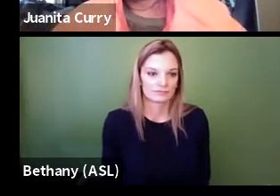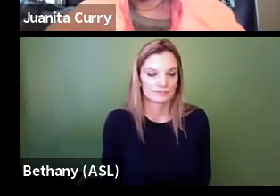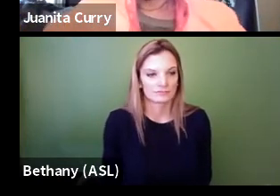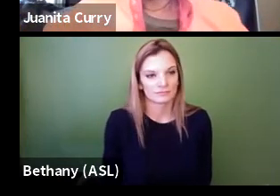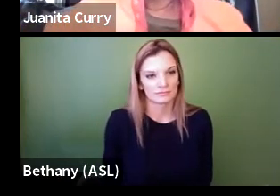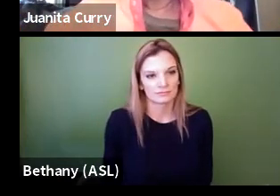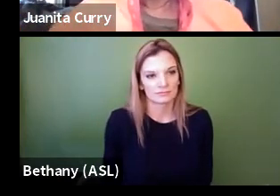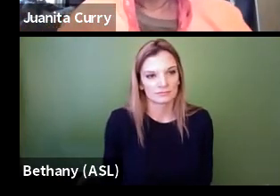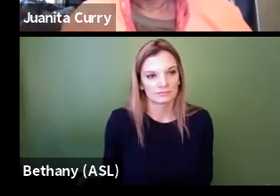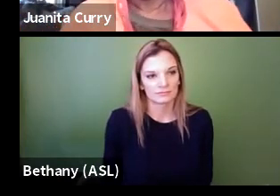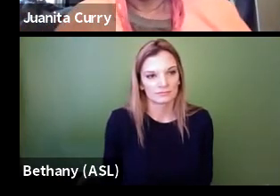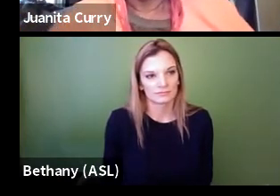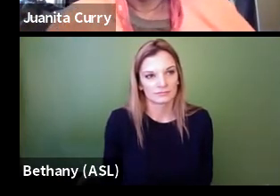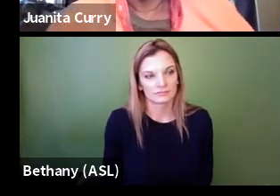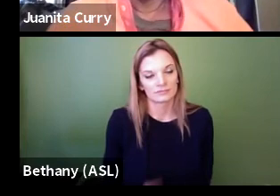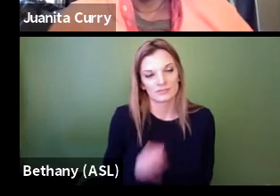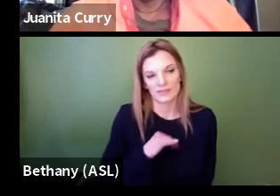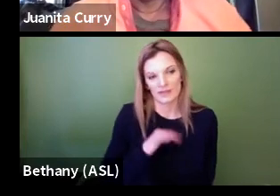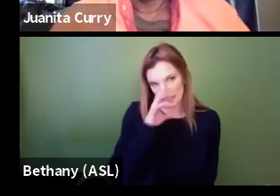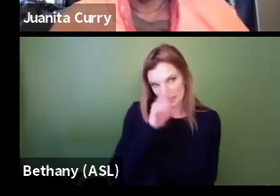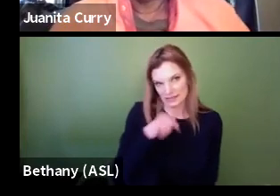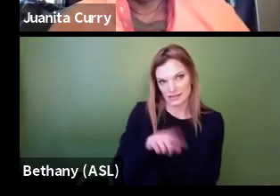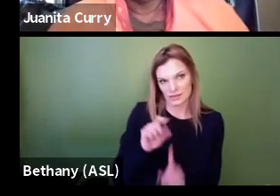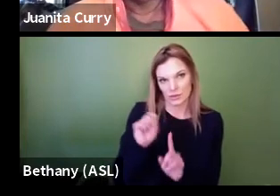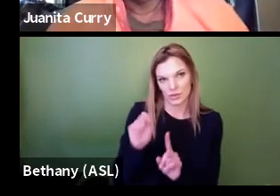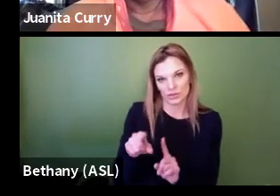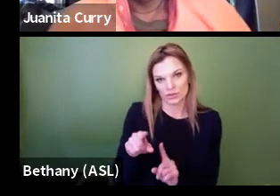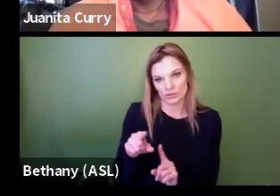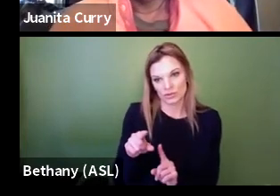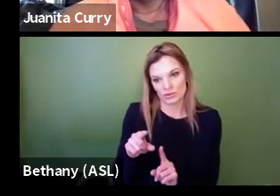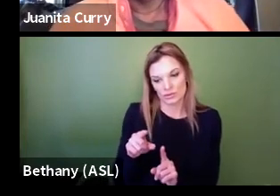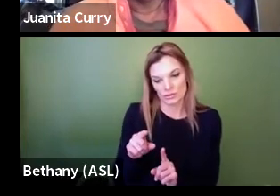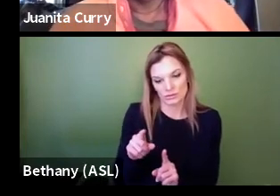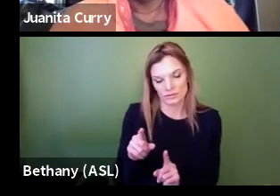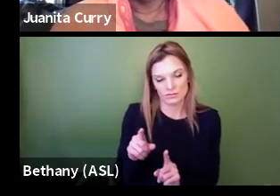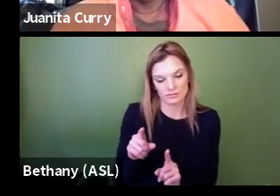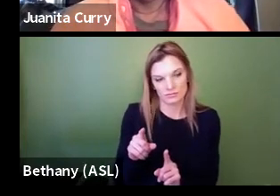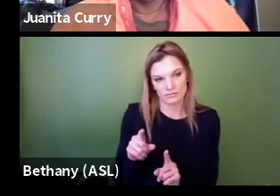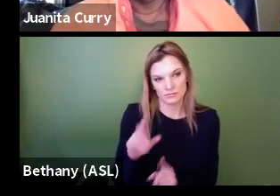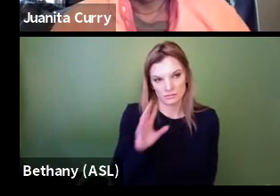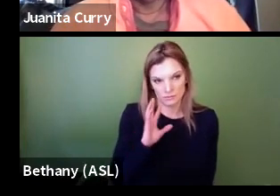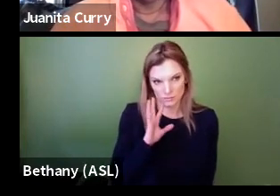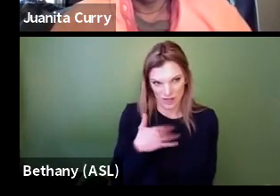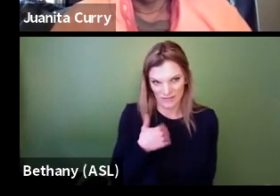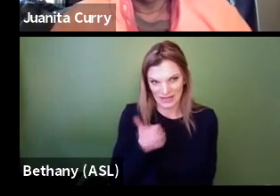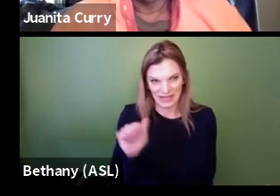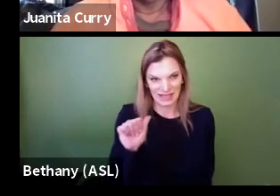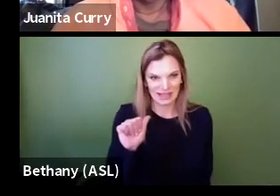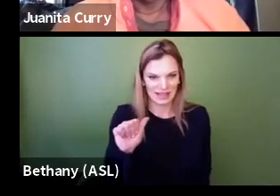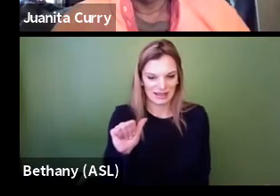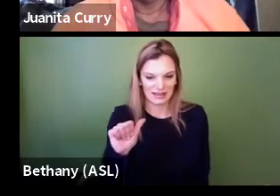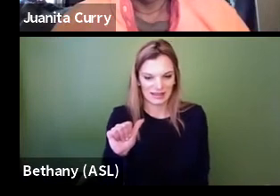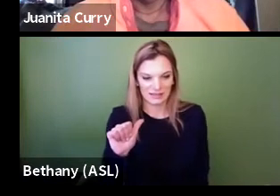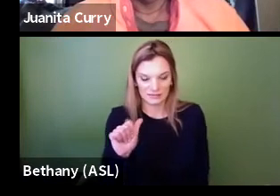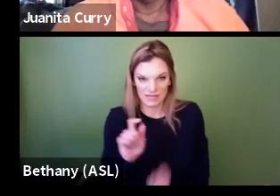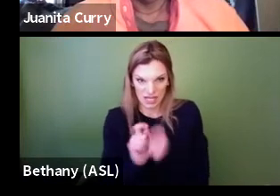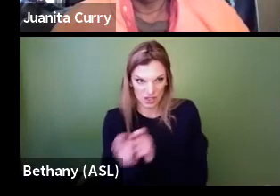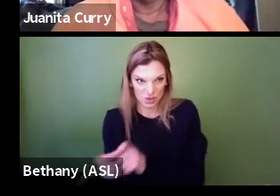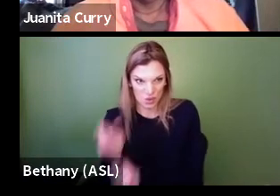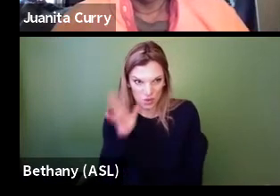As a question, this is a draft, but are there going to be any editorial changes that you might be